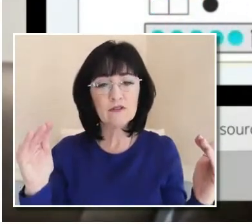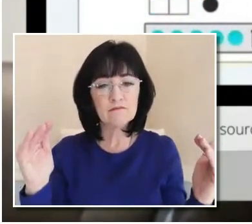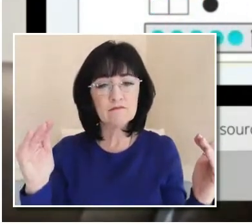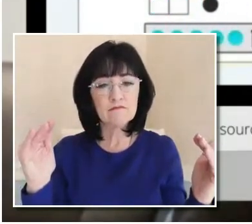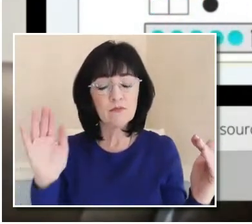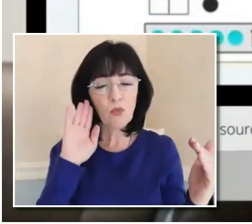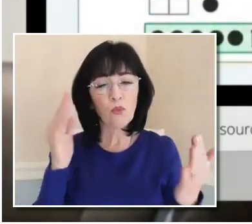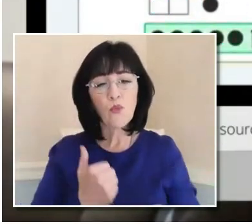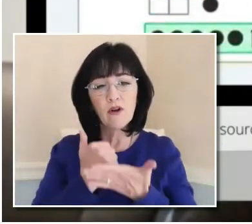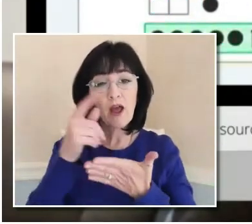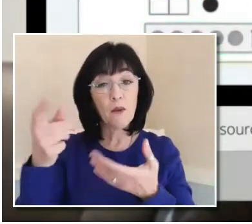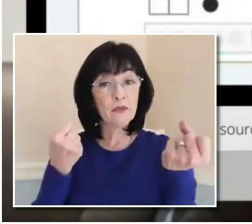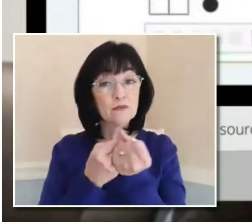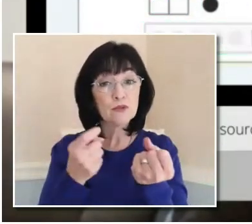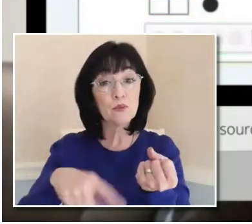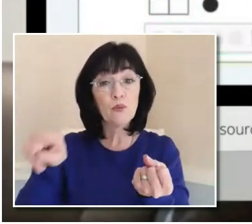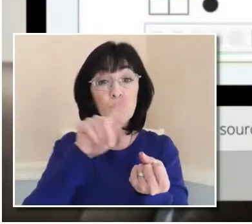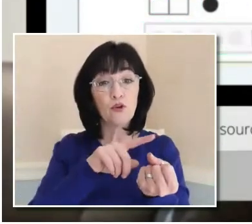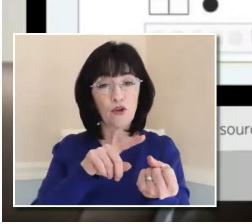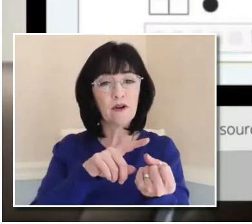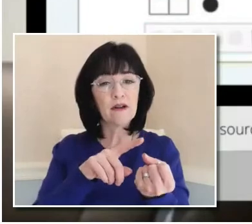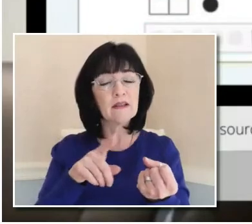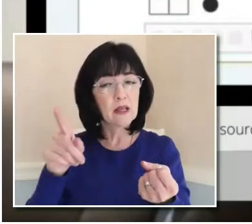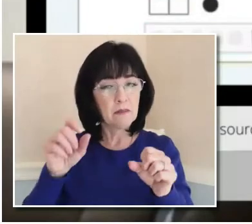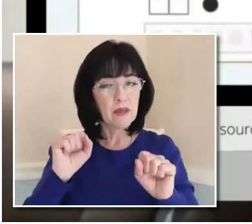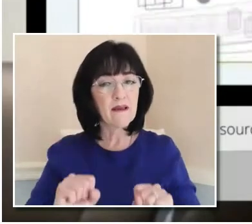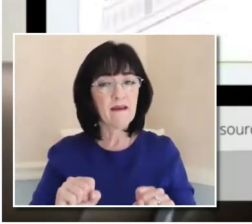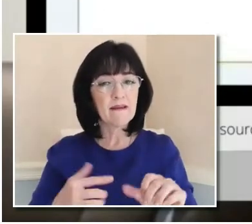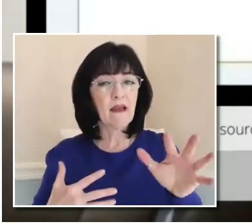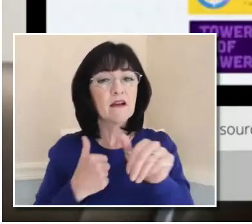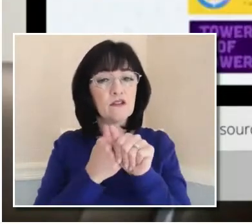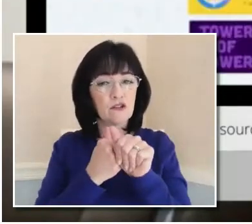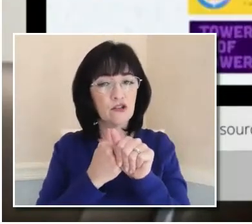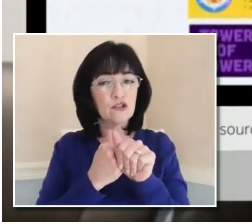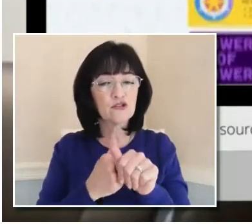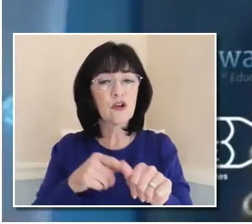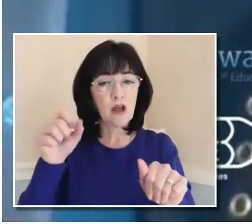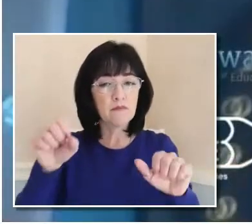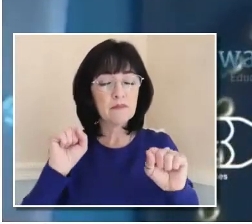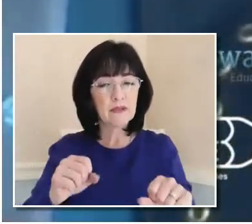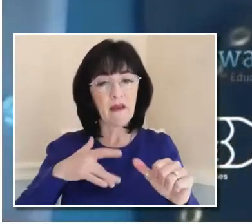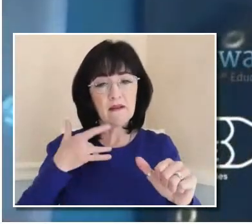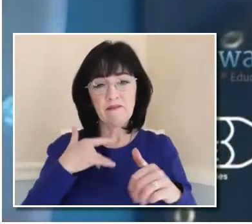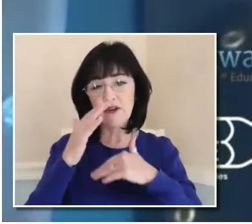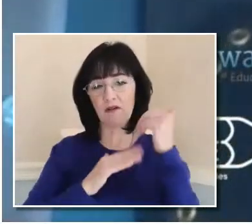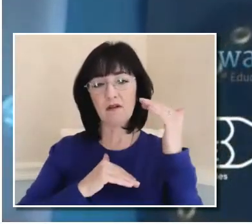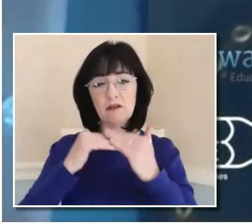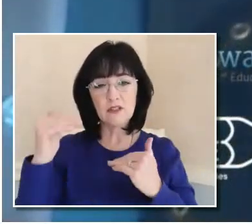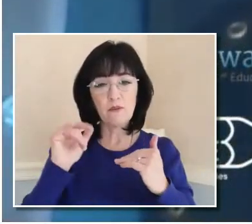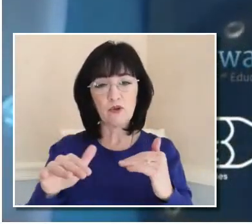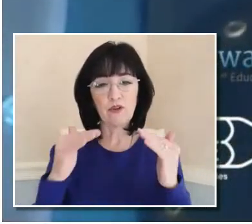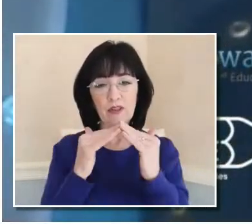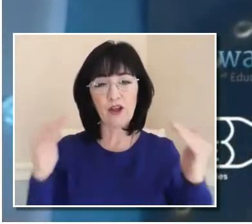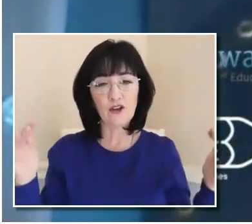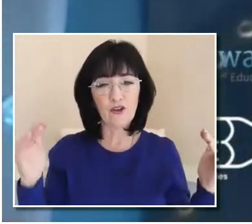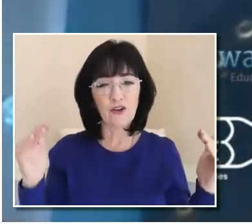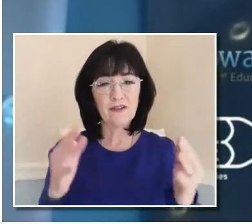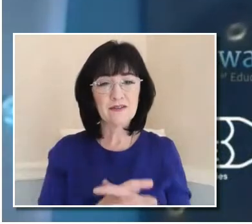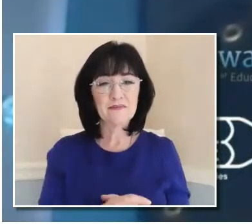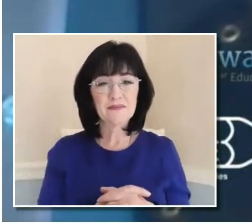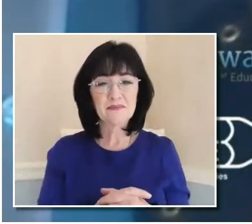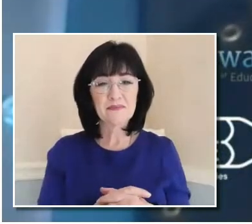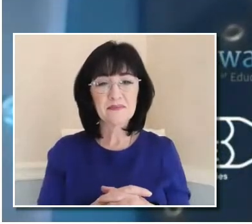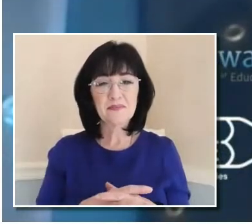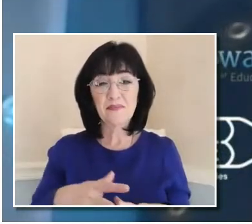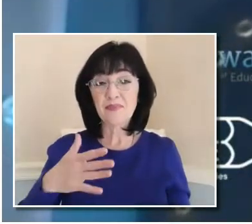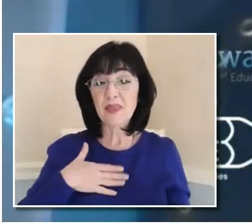support them in getting to that grade level content so they'll be more ready to engage in next year's work. High dosage tutoring, and what